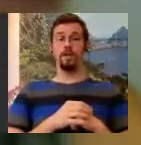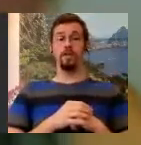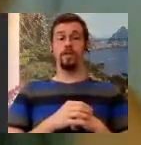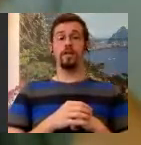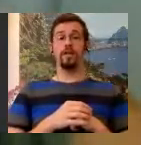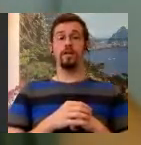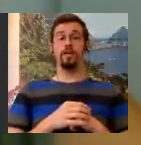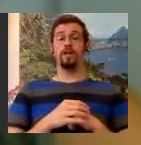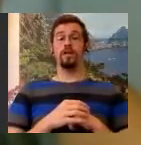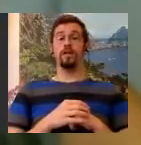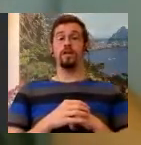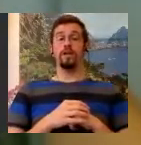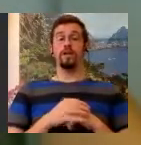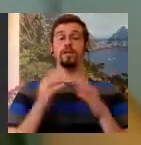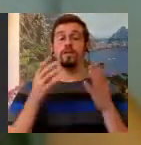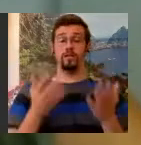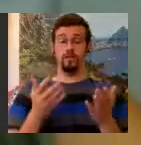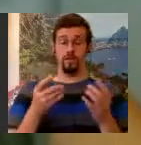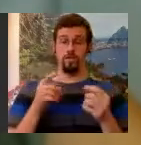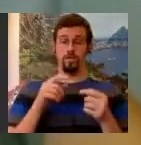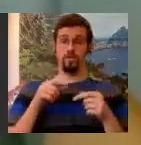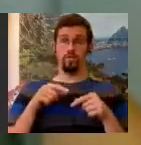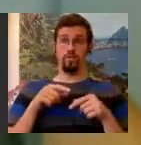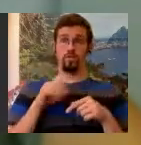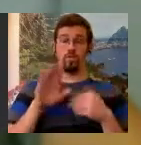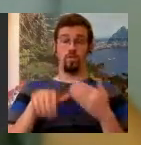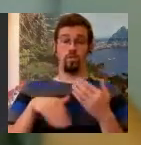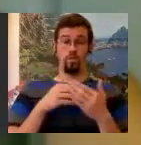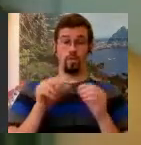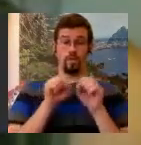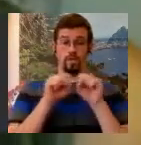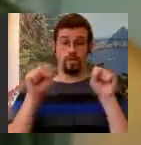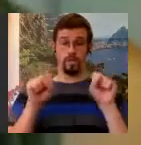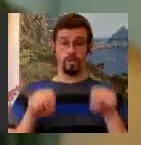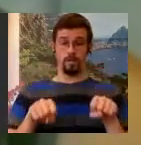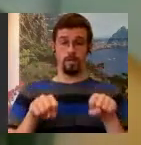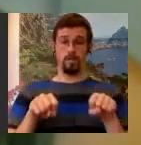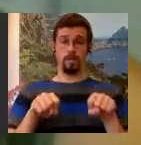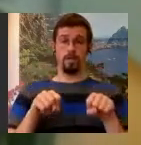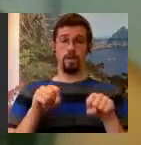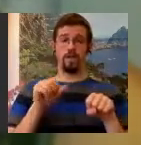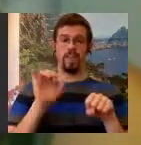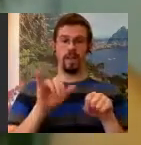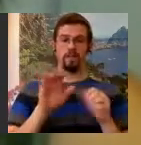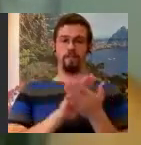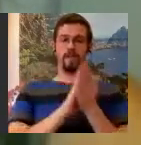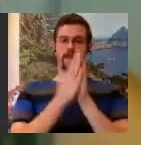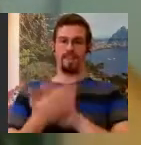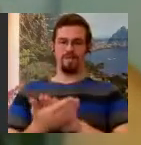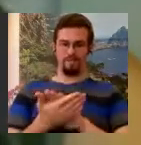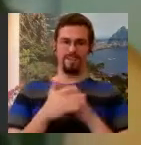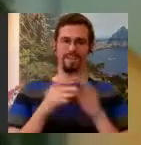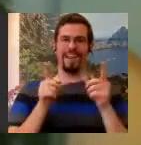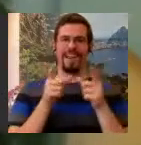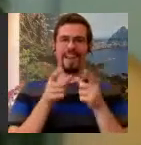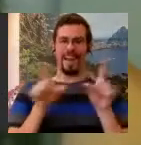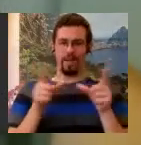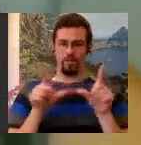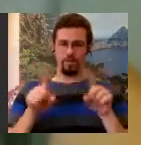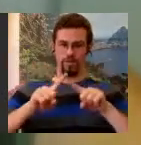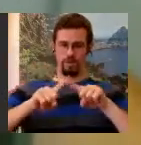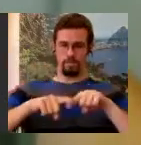while the whole system is language independent, because you use